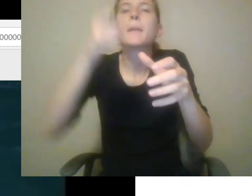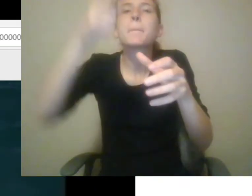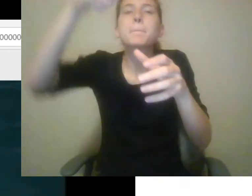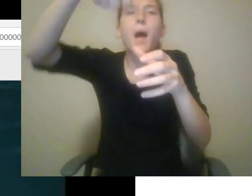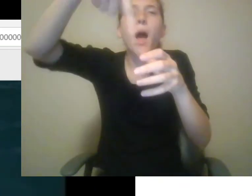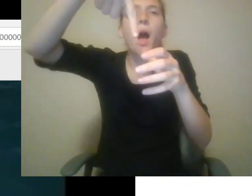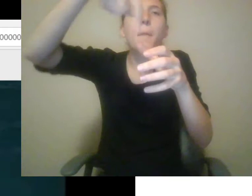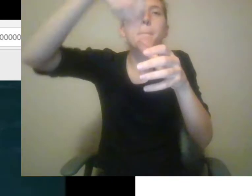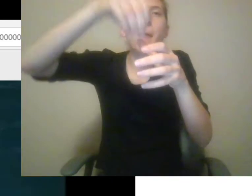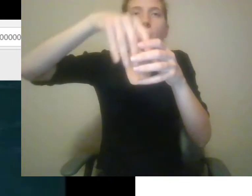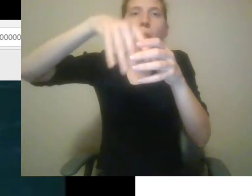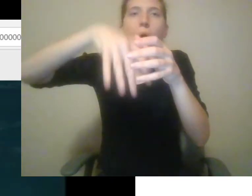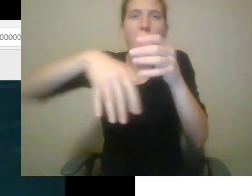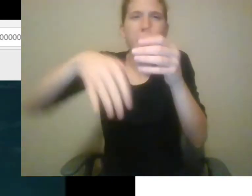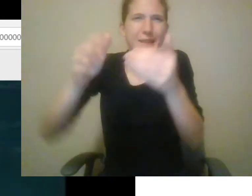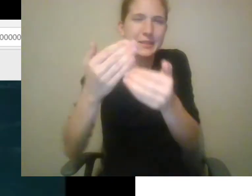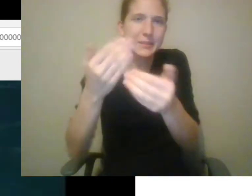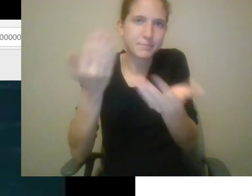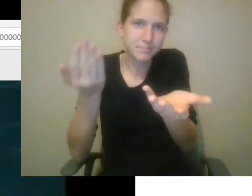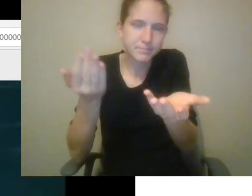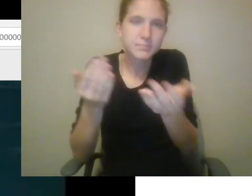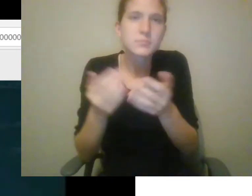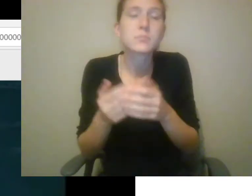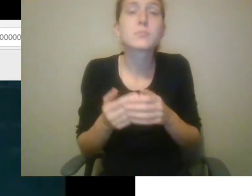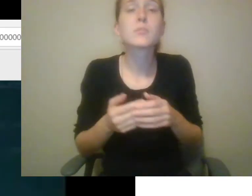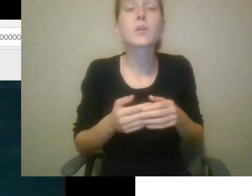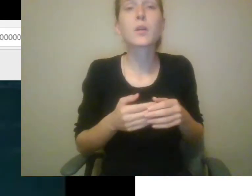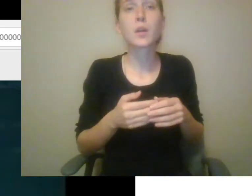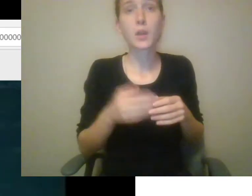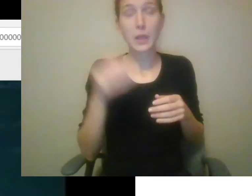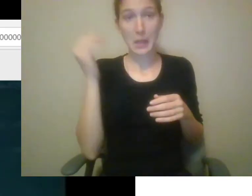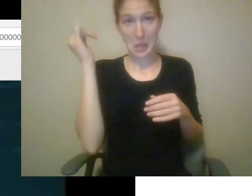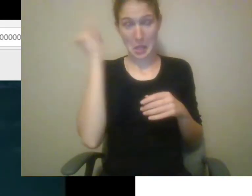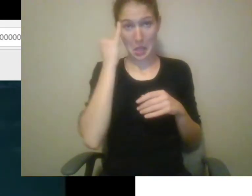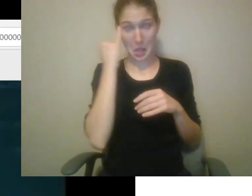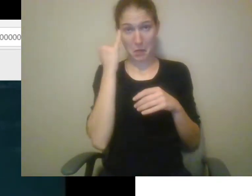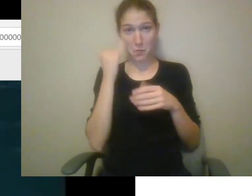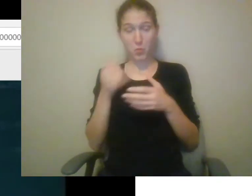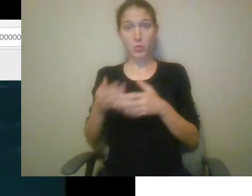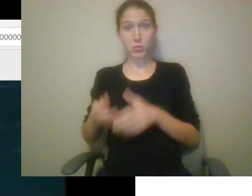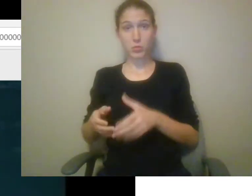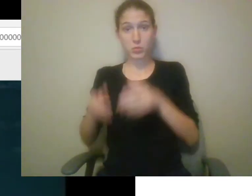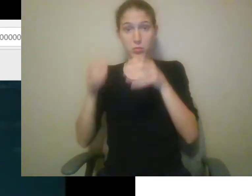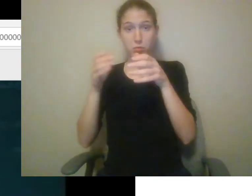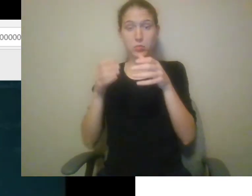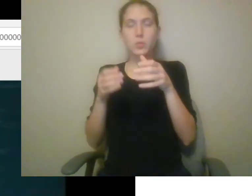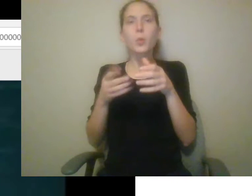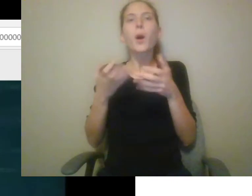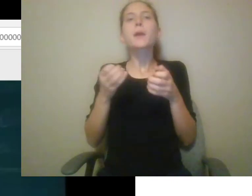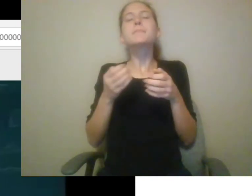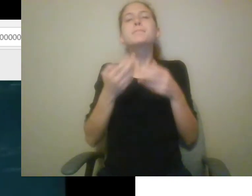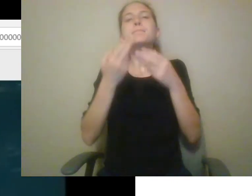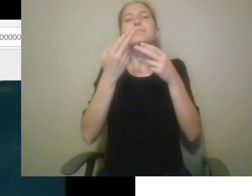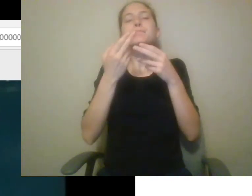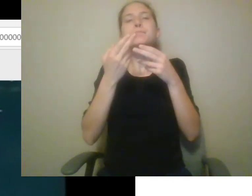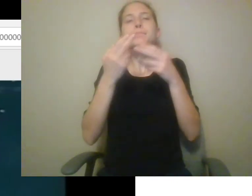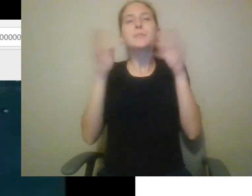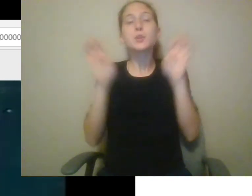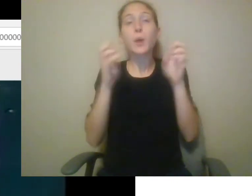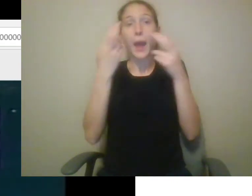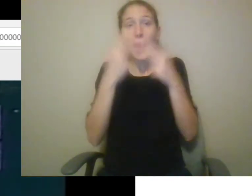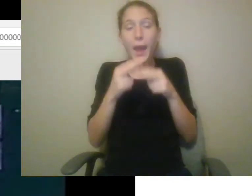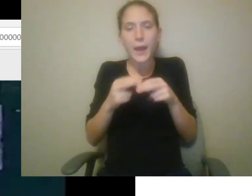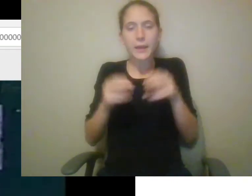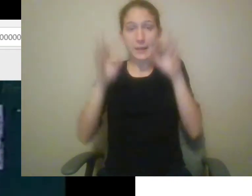that in, that would be different, all right? Because that would take longer. The diffusion would be different, all right? That's why I chose this. Jenny.